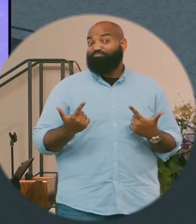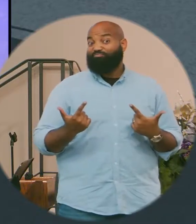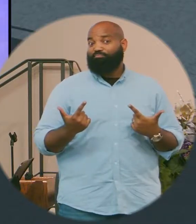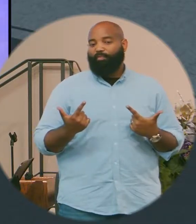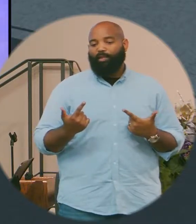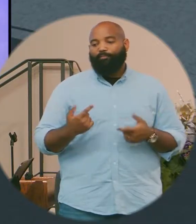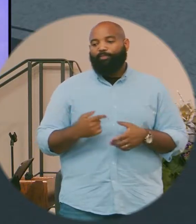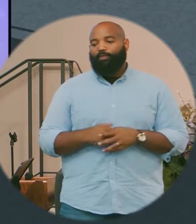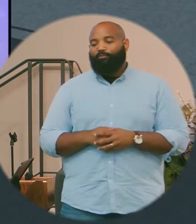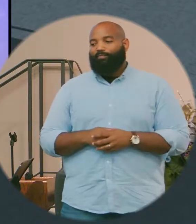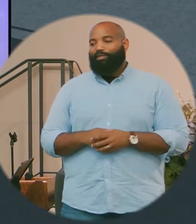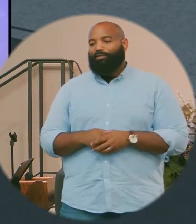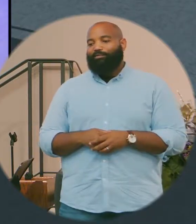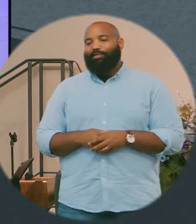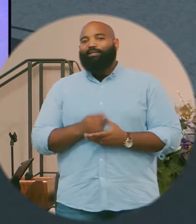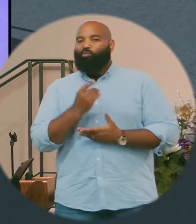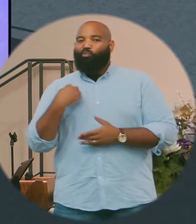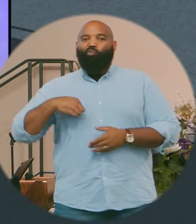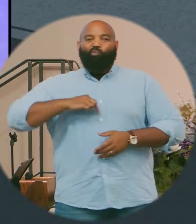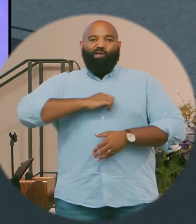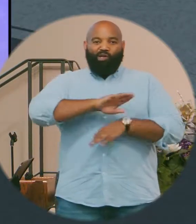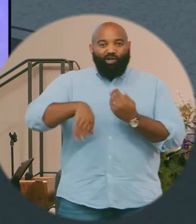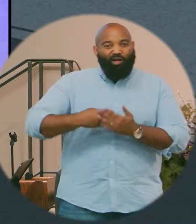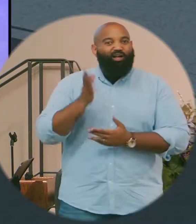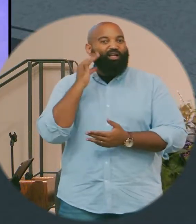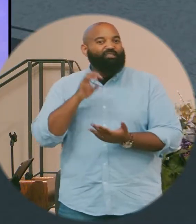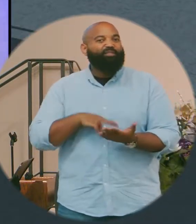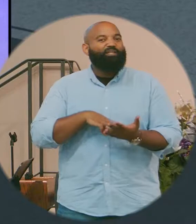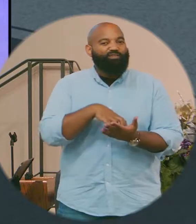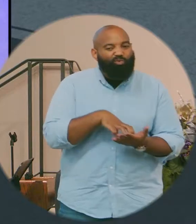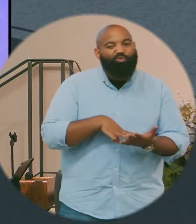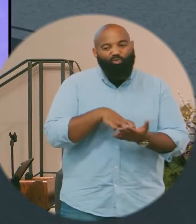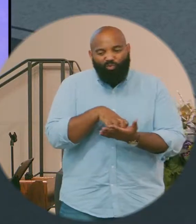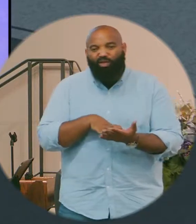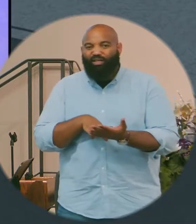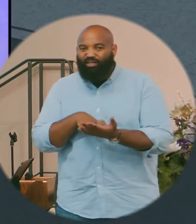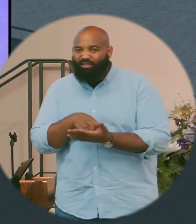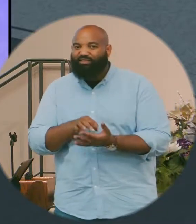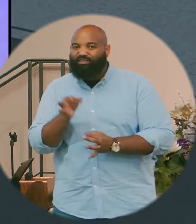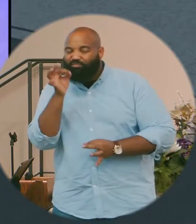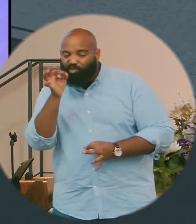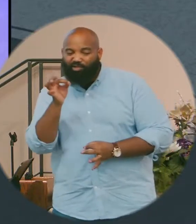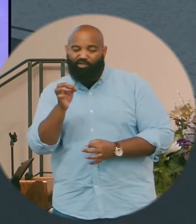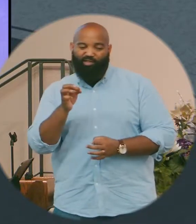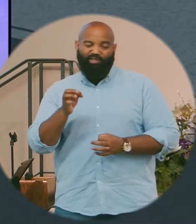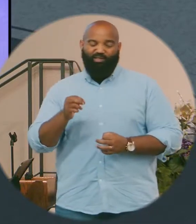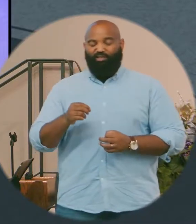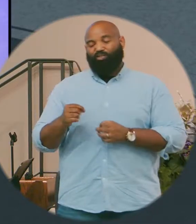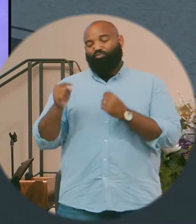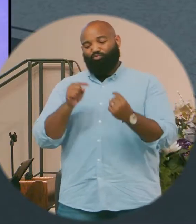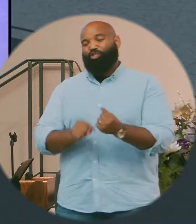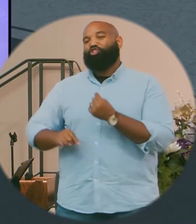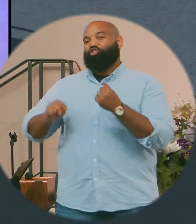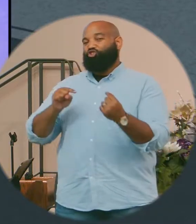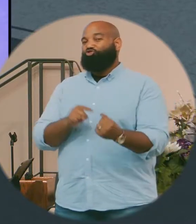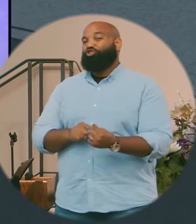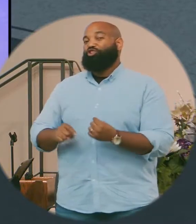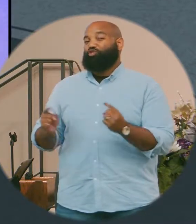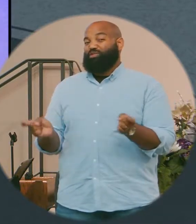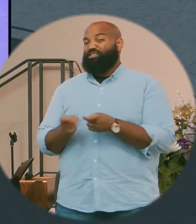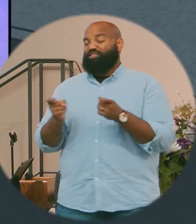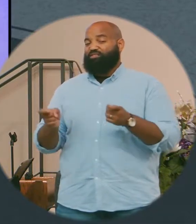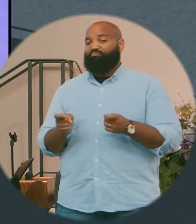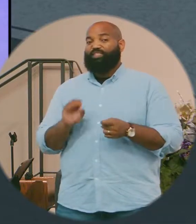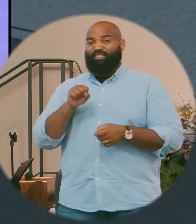about having moments of weakness or the everyday fight that we have with our flesh, but after today, I do